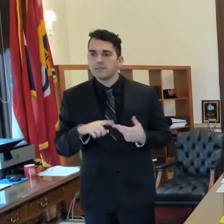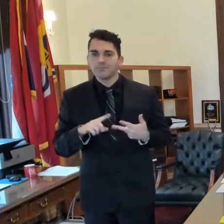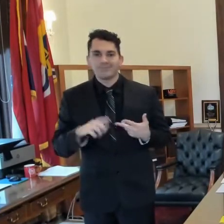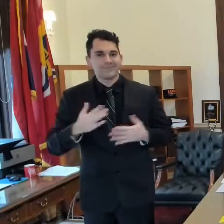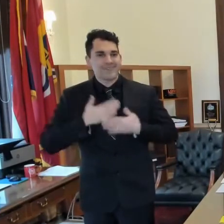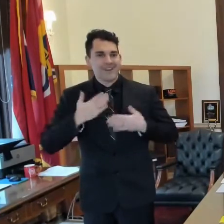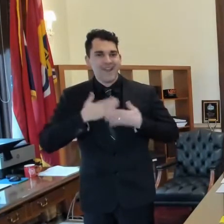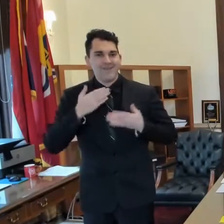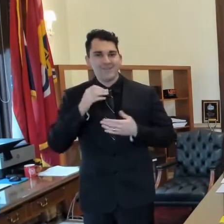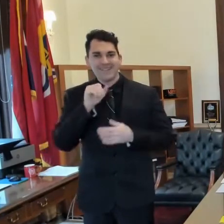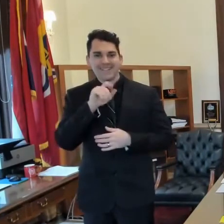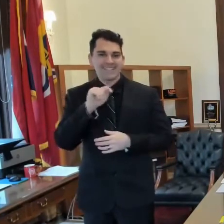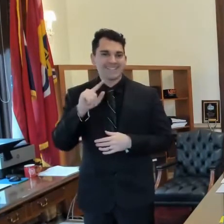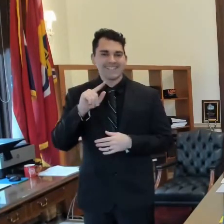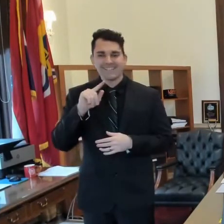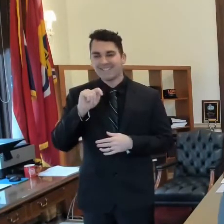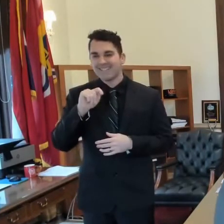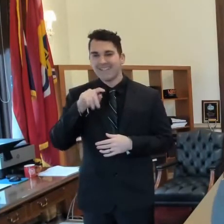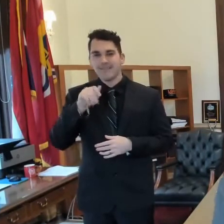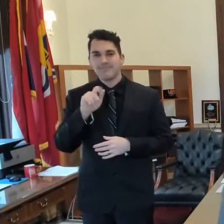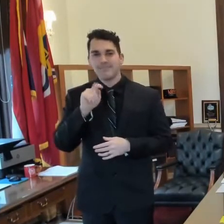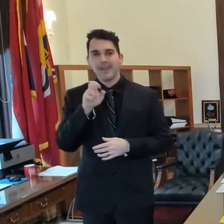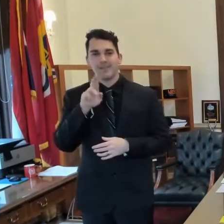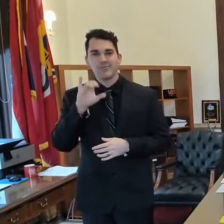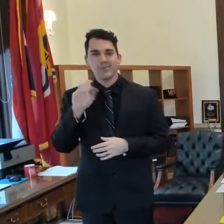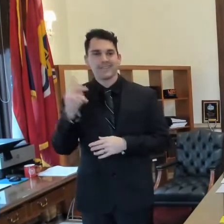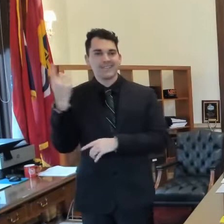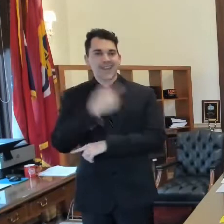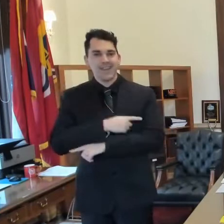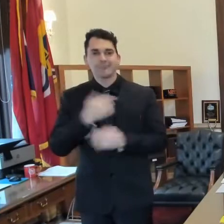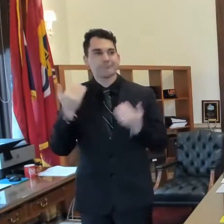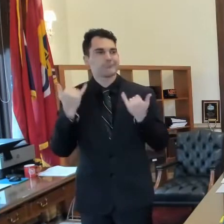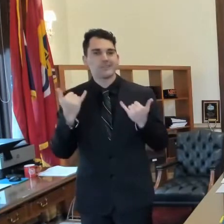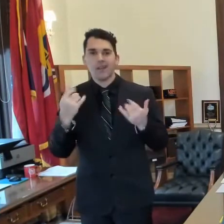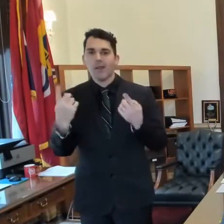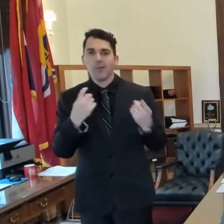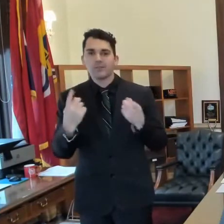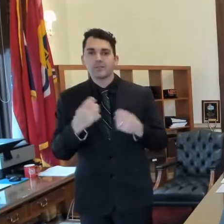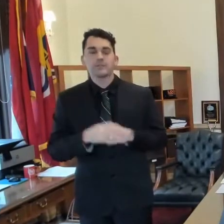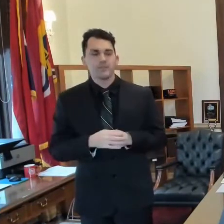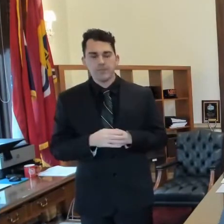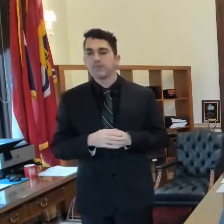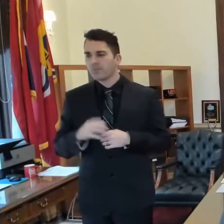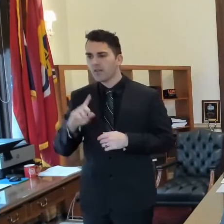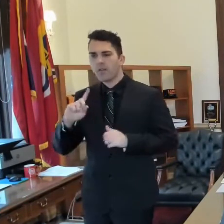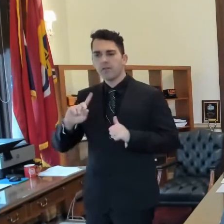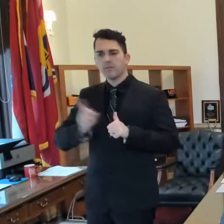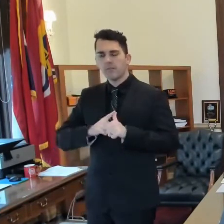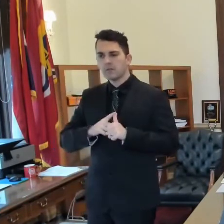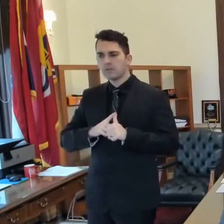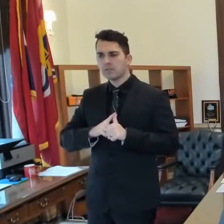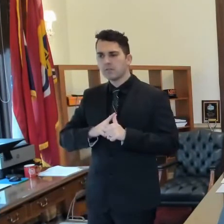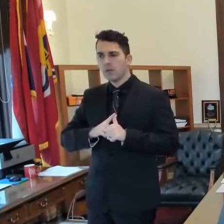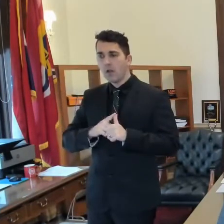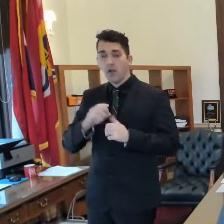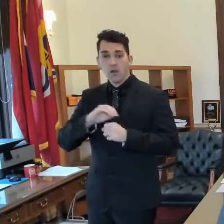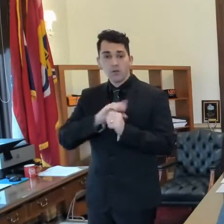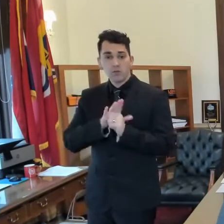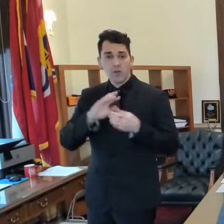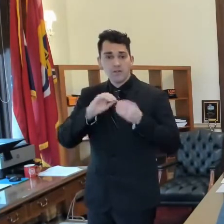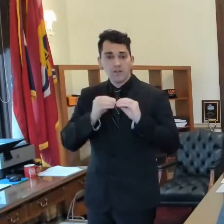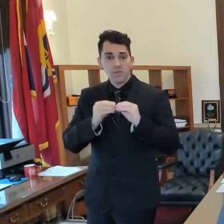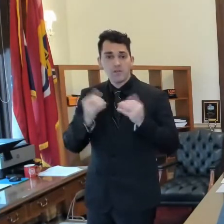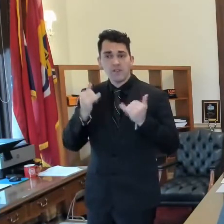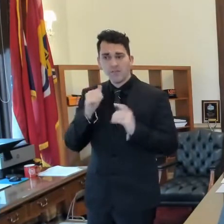St. Patrick's Day. Let's take your questions. Couple of questions. First, are COVID numbers being impacted at all by the state